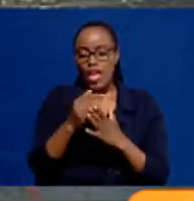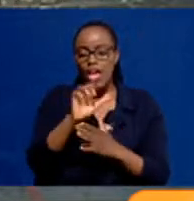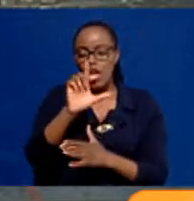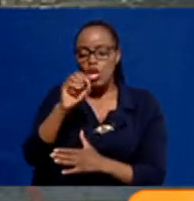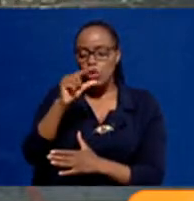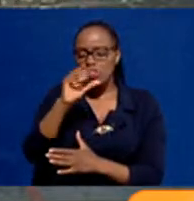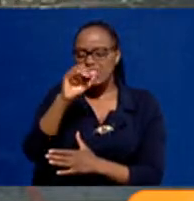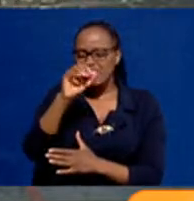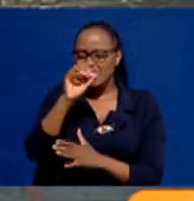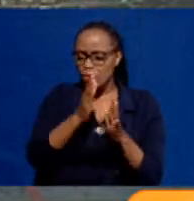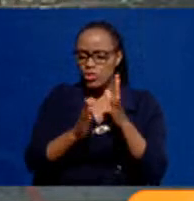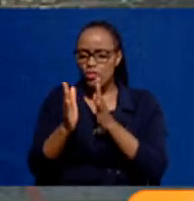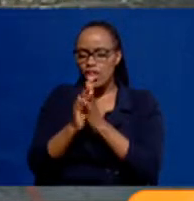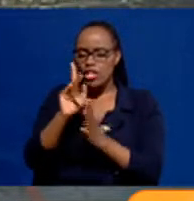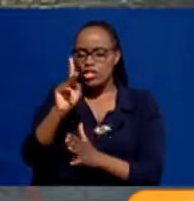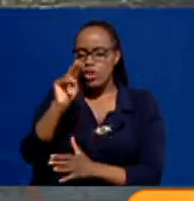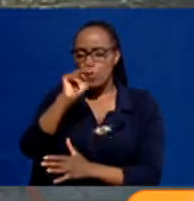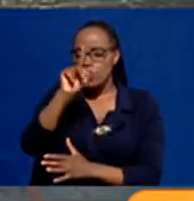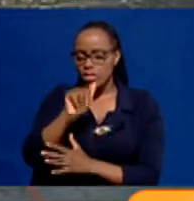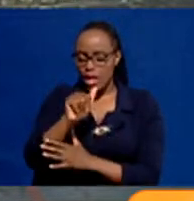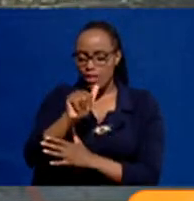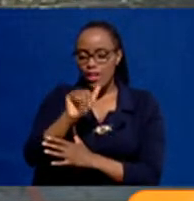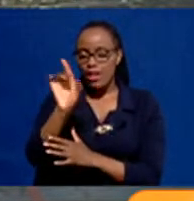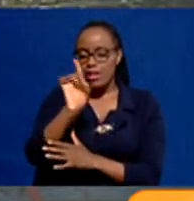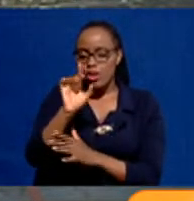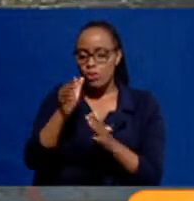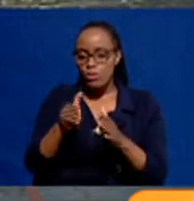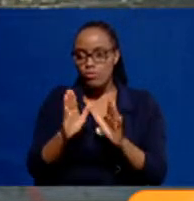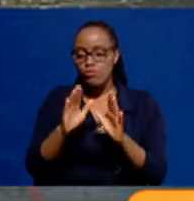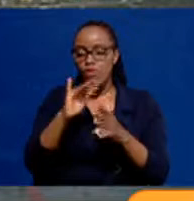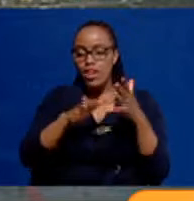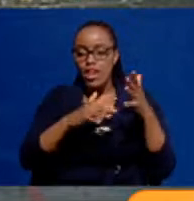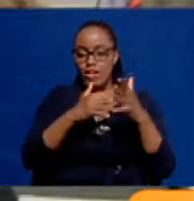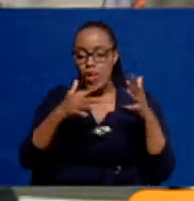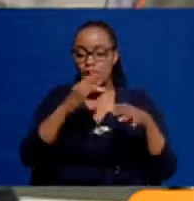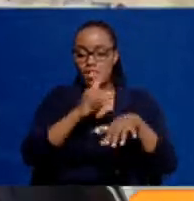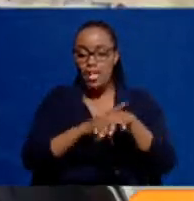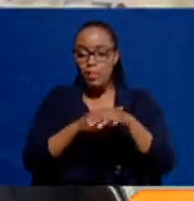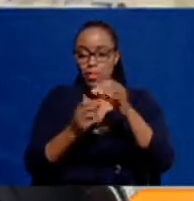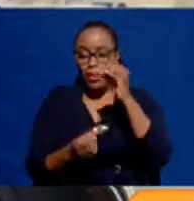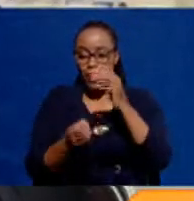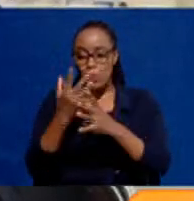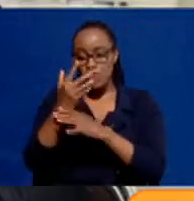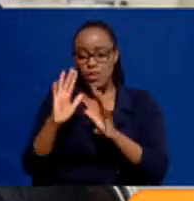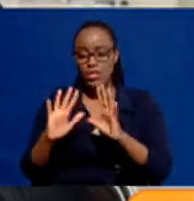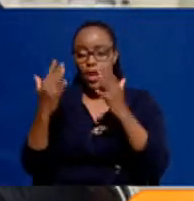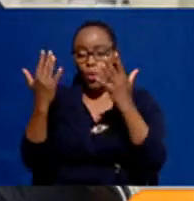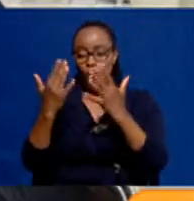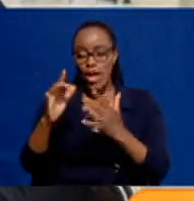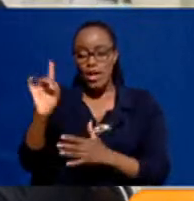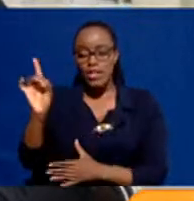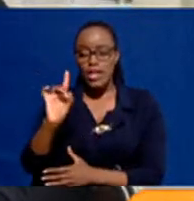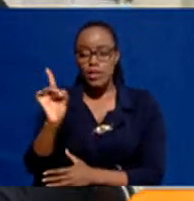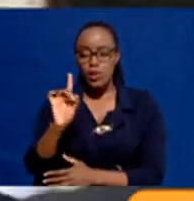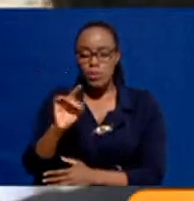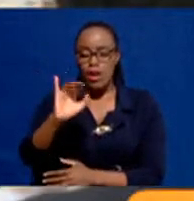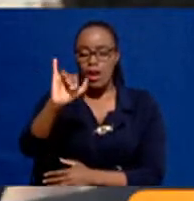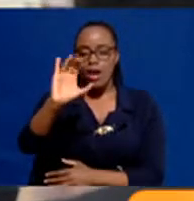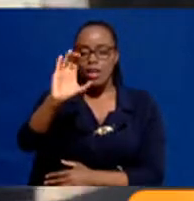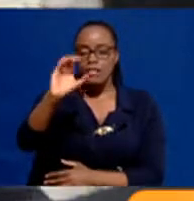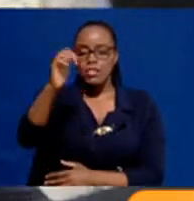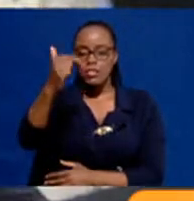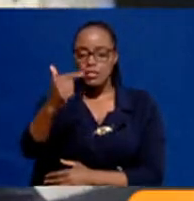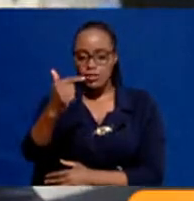in Konza, and the Konza Nairobi Corridor Transport Network. Speaking during the launch ceremony in Nairobi, ICT Cabinet Secretary